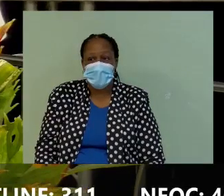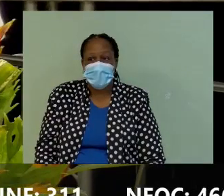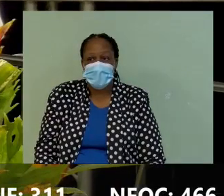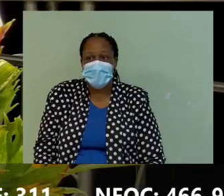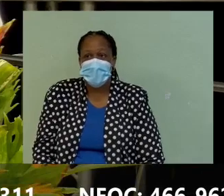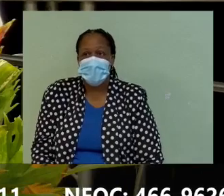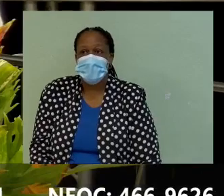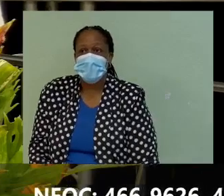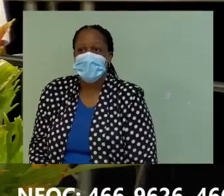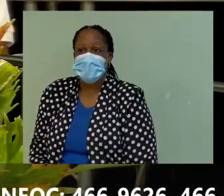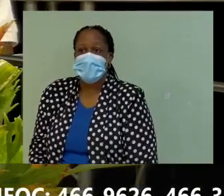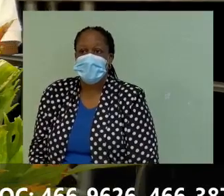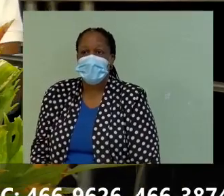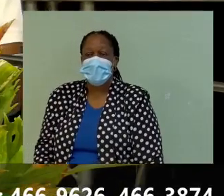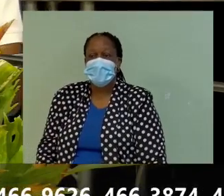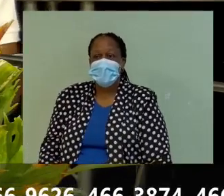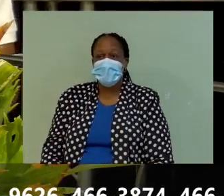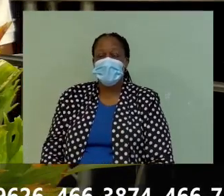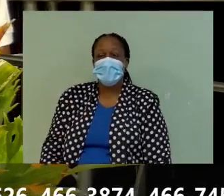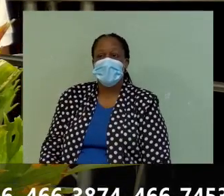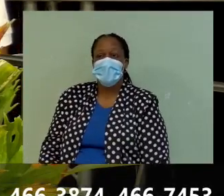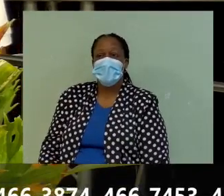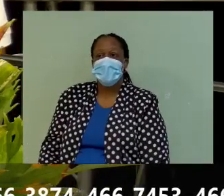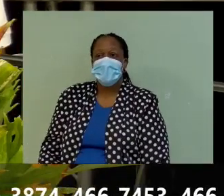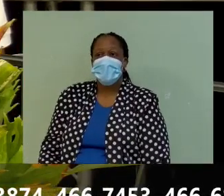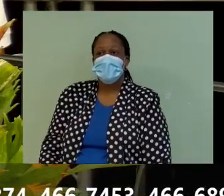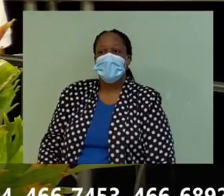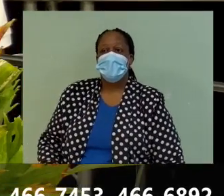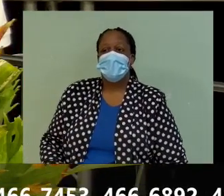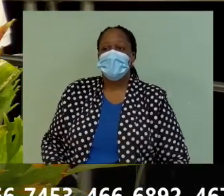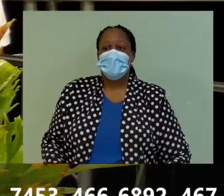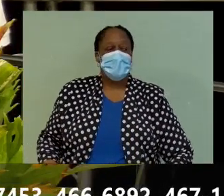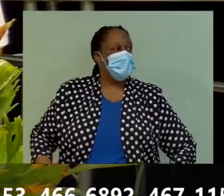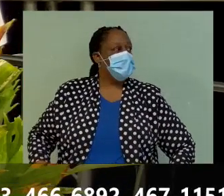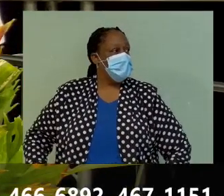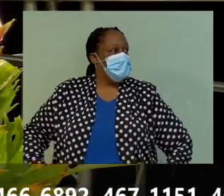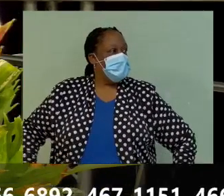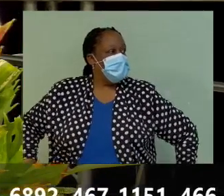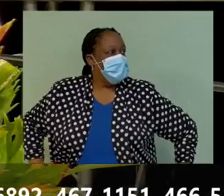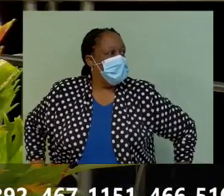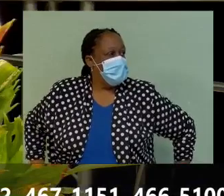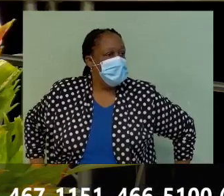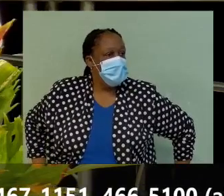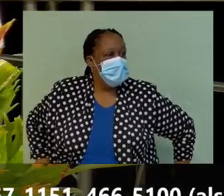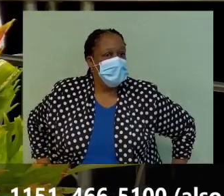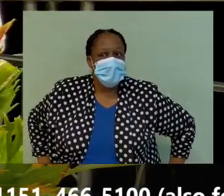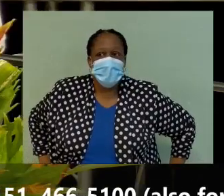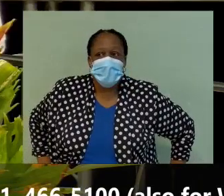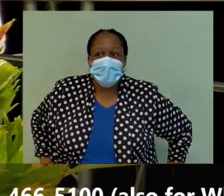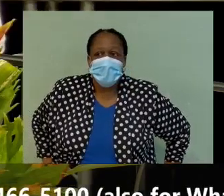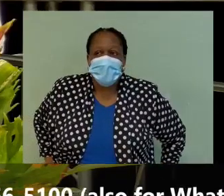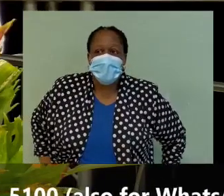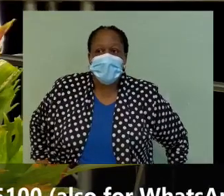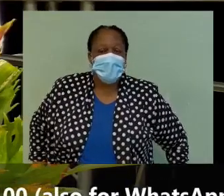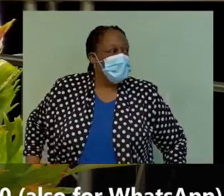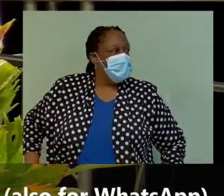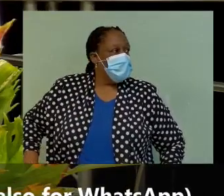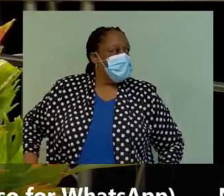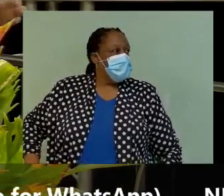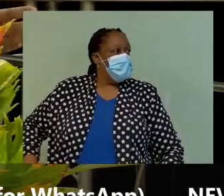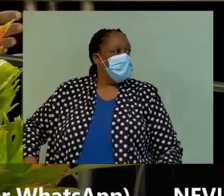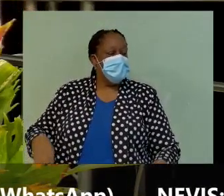who forwarded this information to me. And this comes from the Citizen by Investment Unit. Dear Dr.